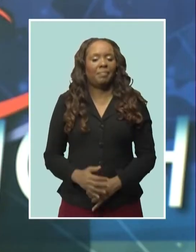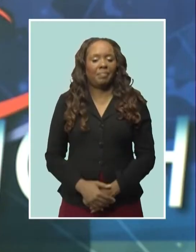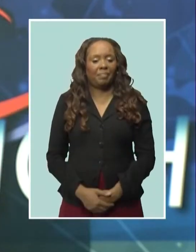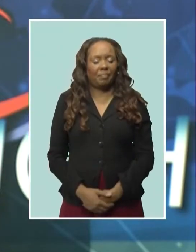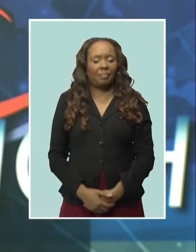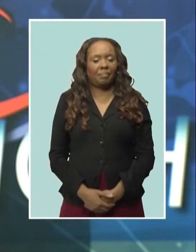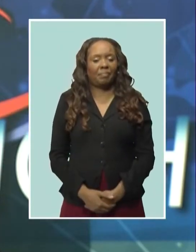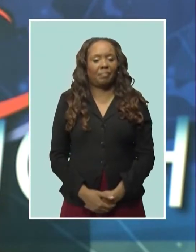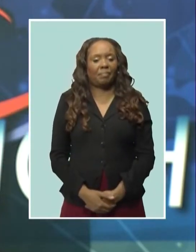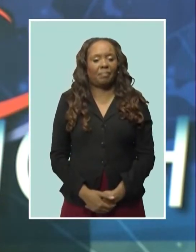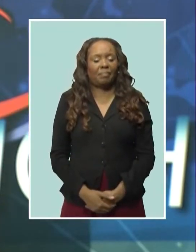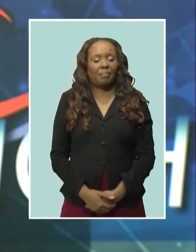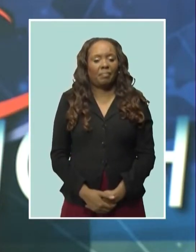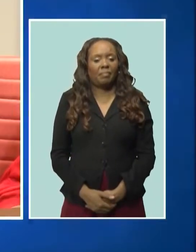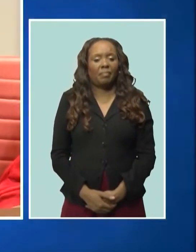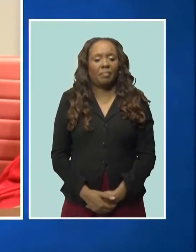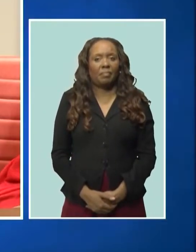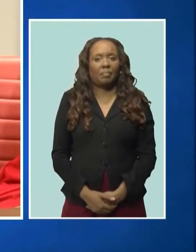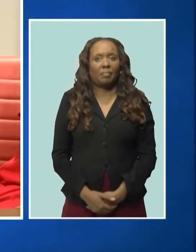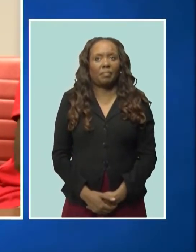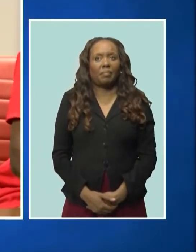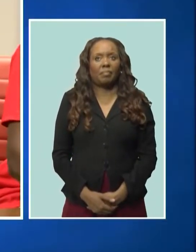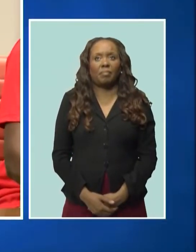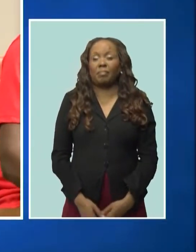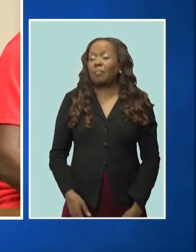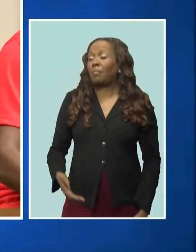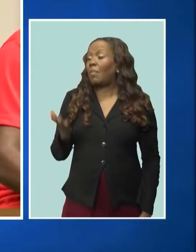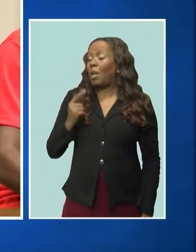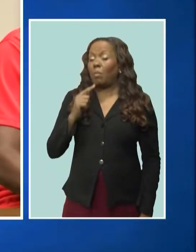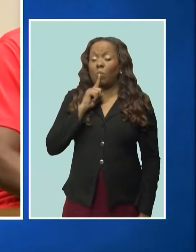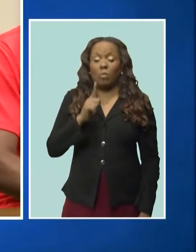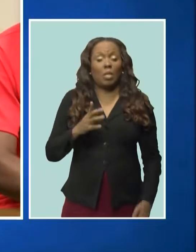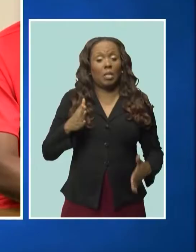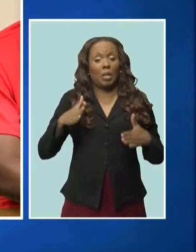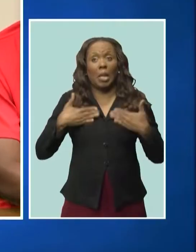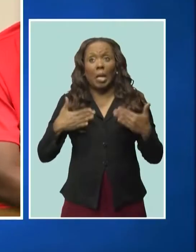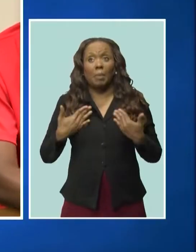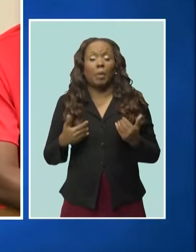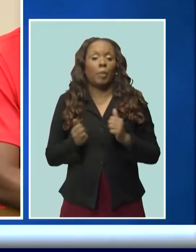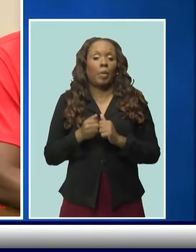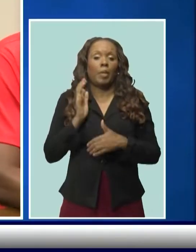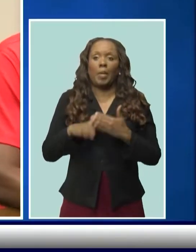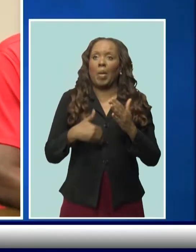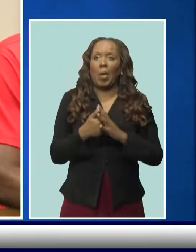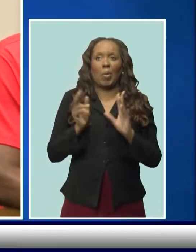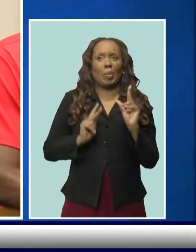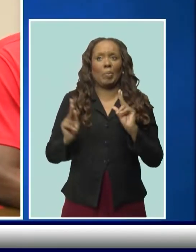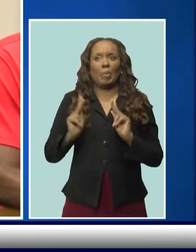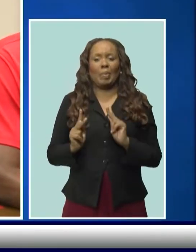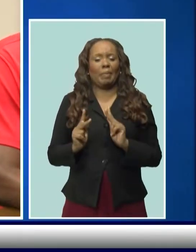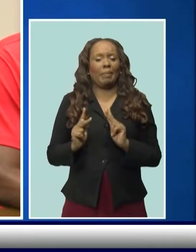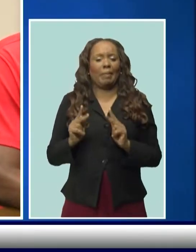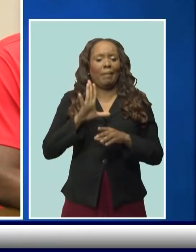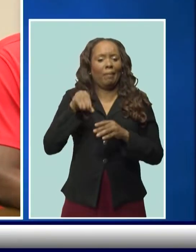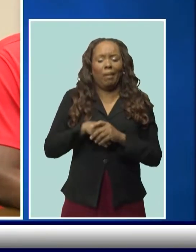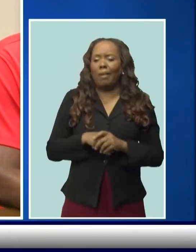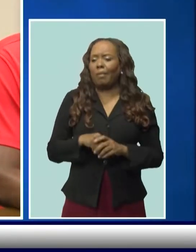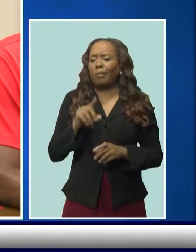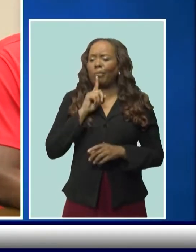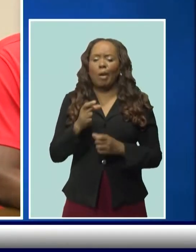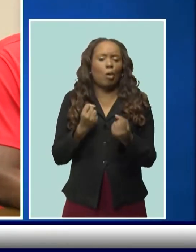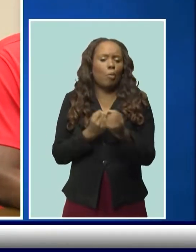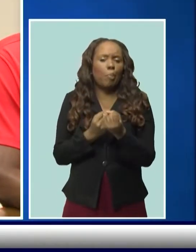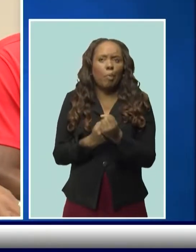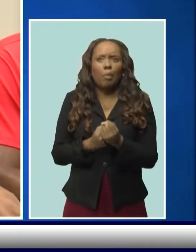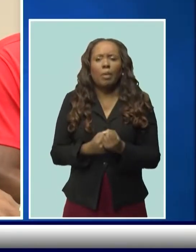pandemic. I am very pleased with the officers. The dedicated efforts and jobs,